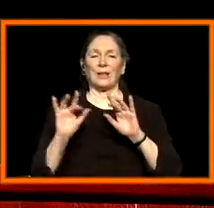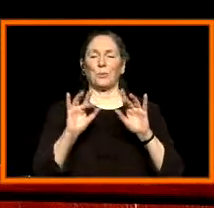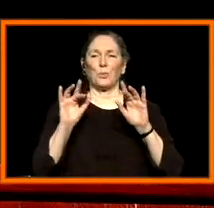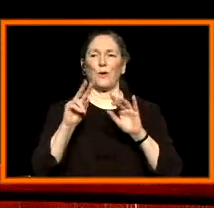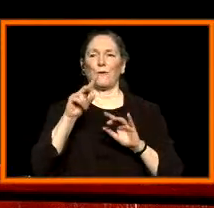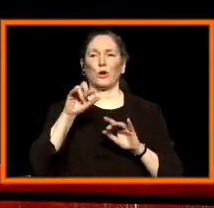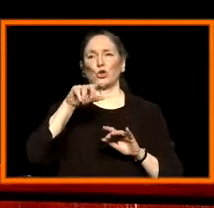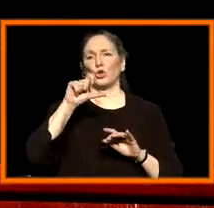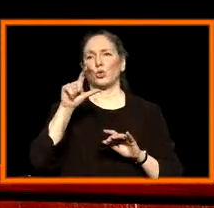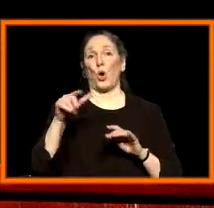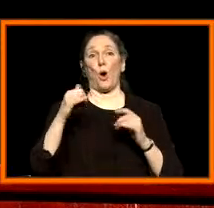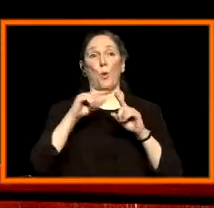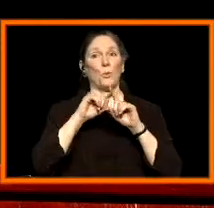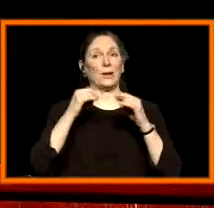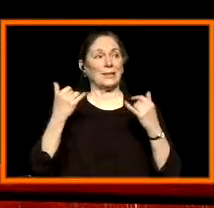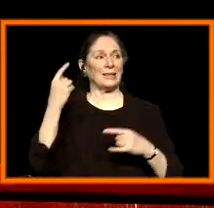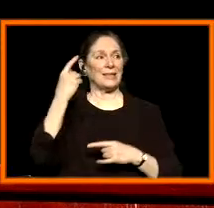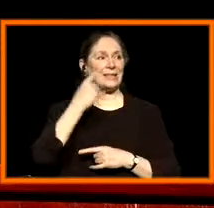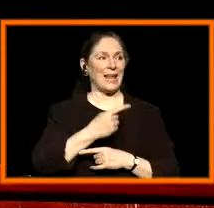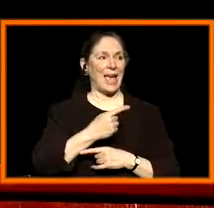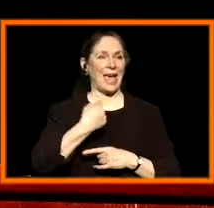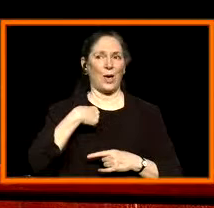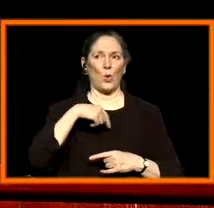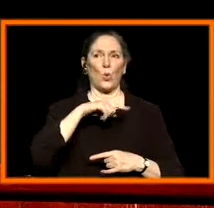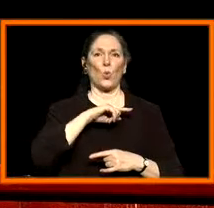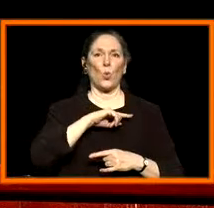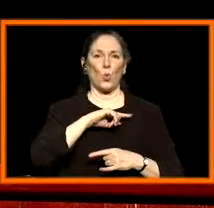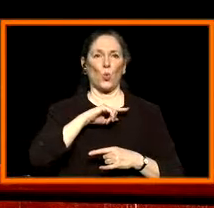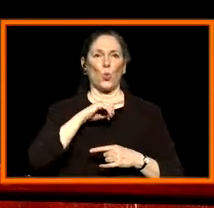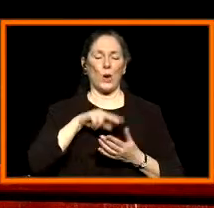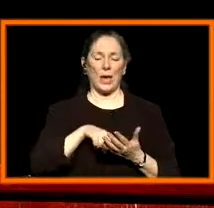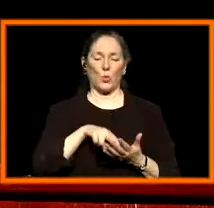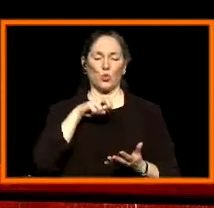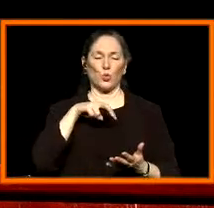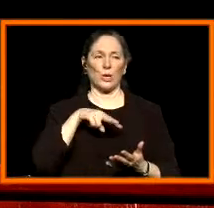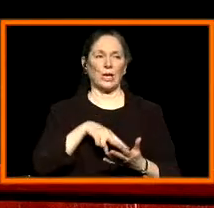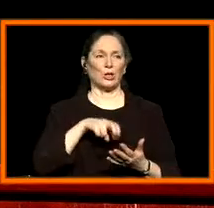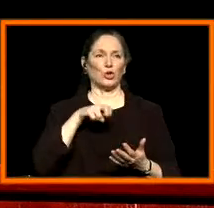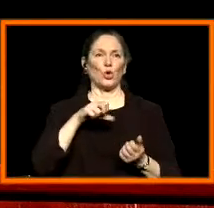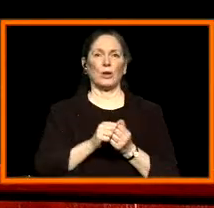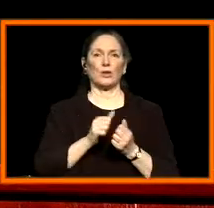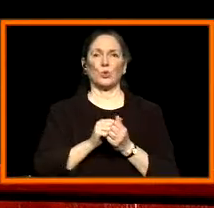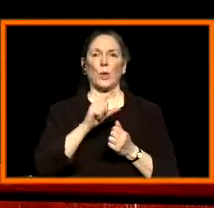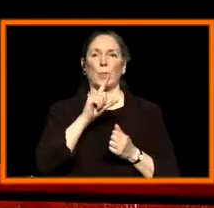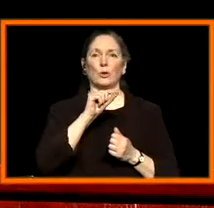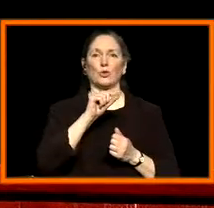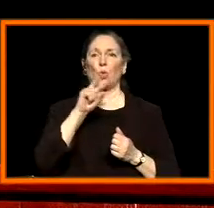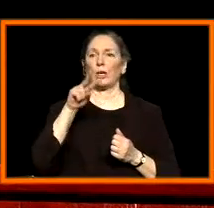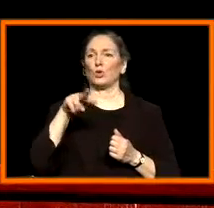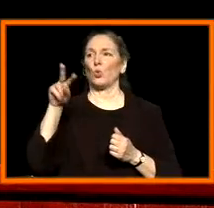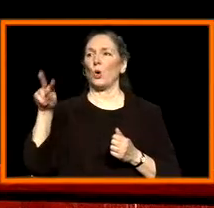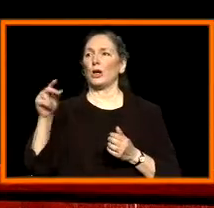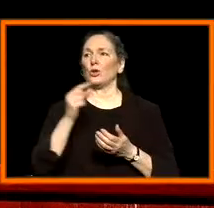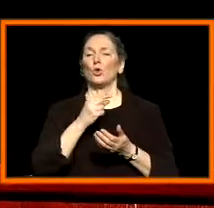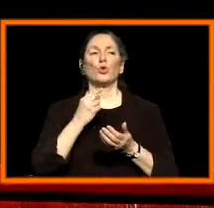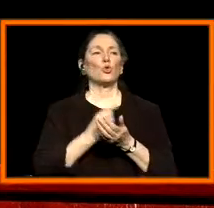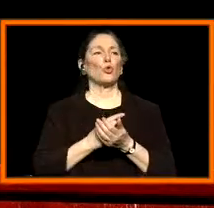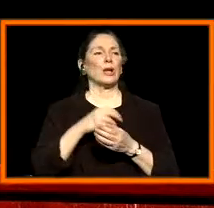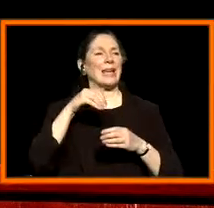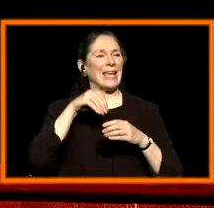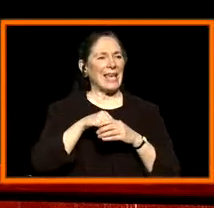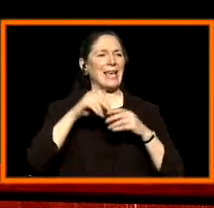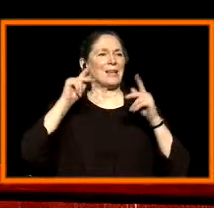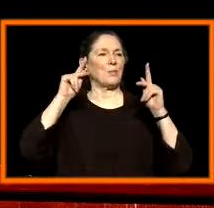event, but today we rejoice with the 2022 graduates